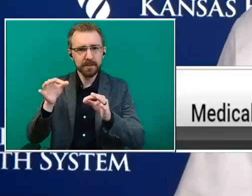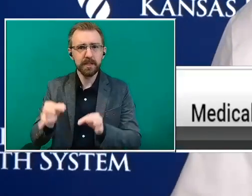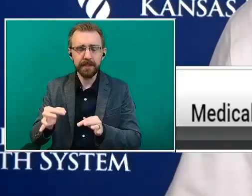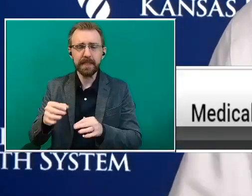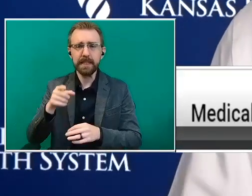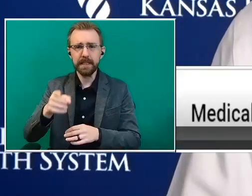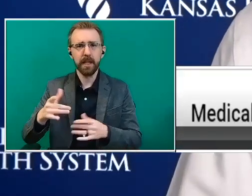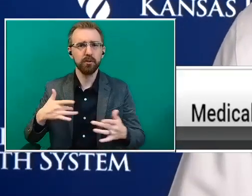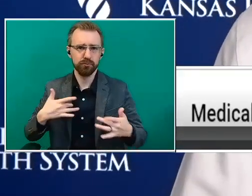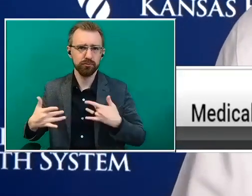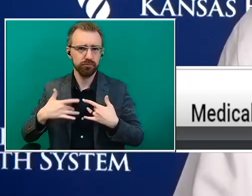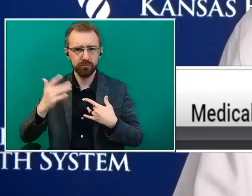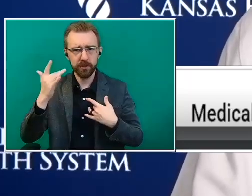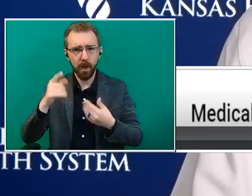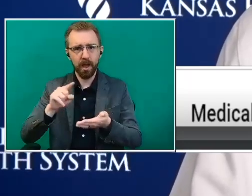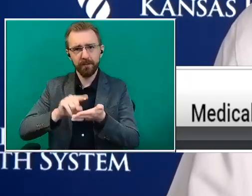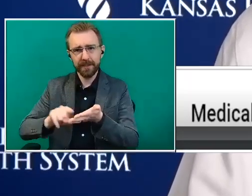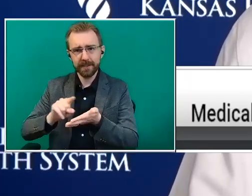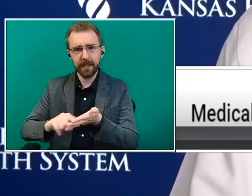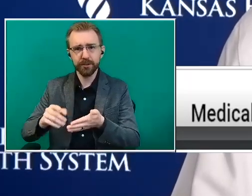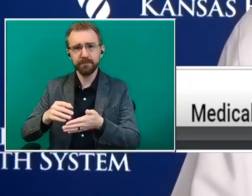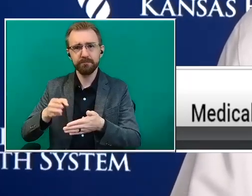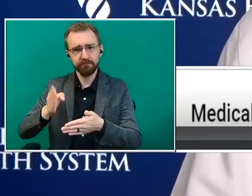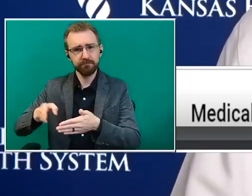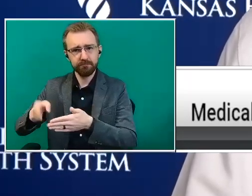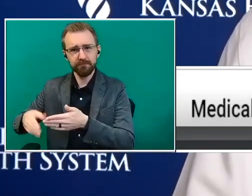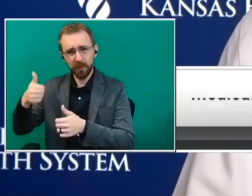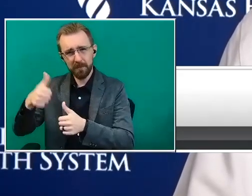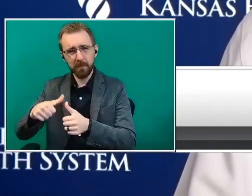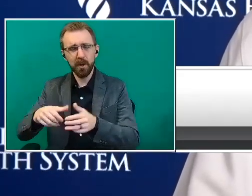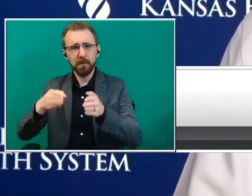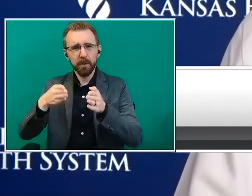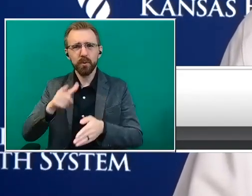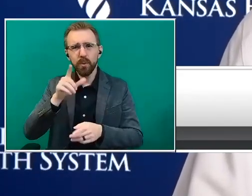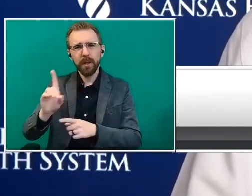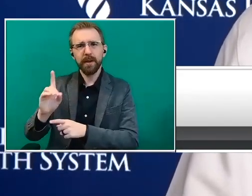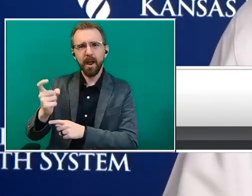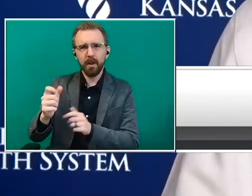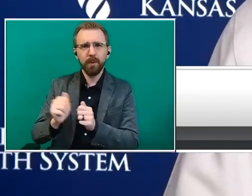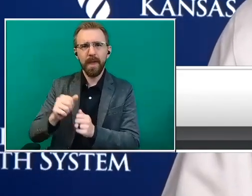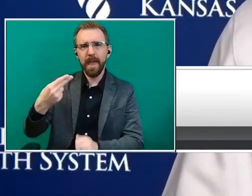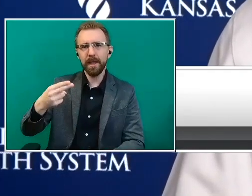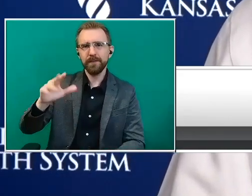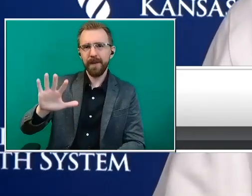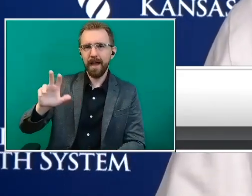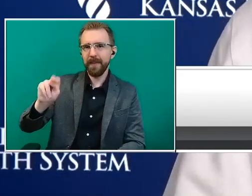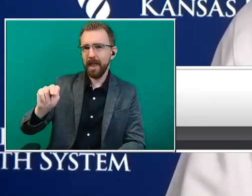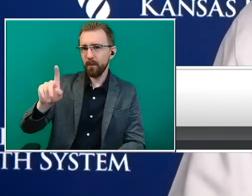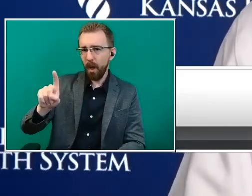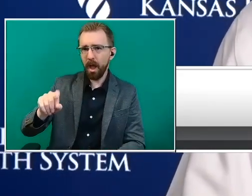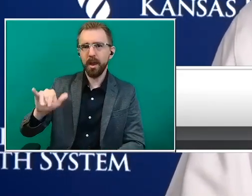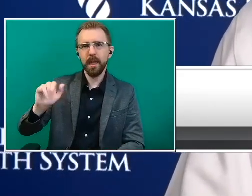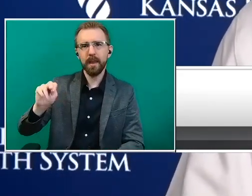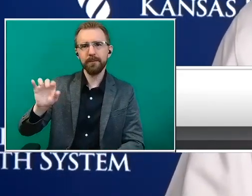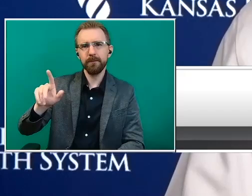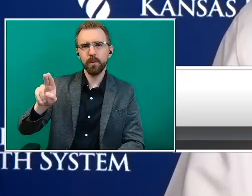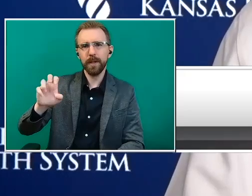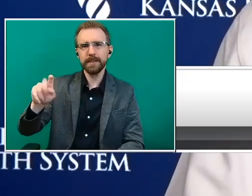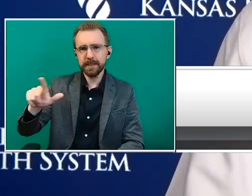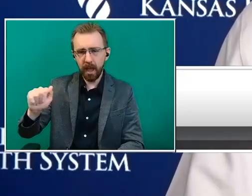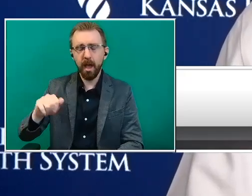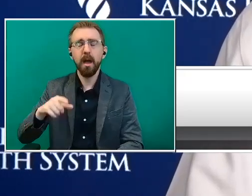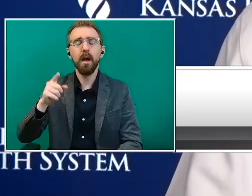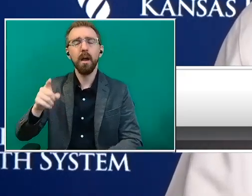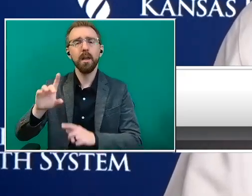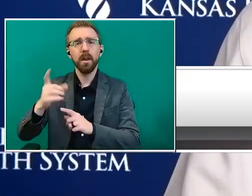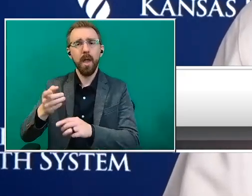why the investigations are done. If you remember, there was a person who was diagnosed with H5N1 influenza. The diagnosis came after they were released